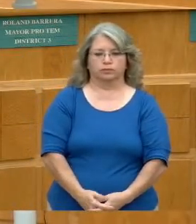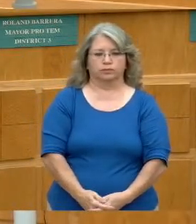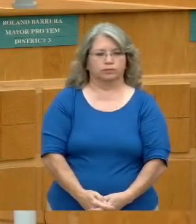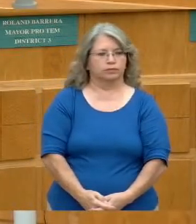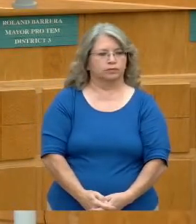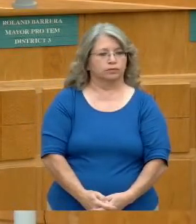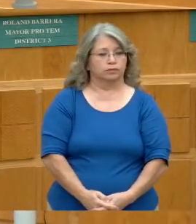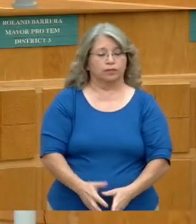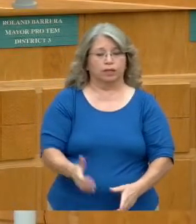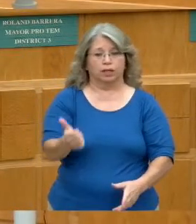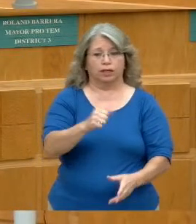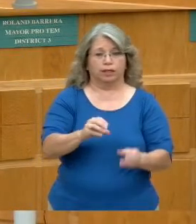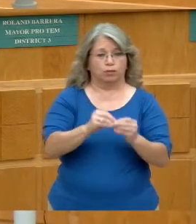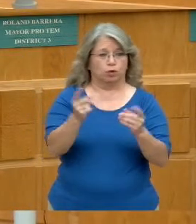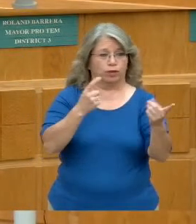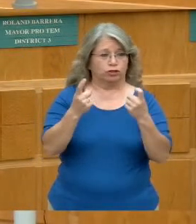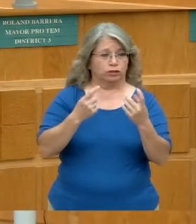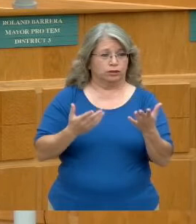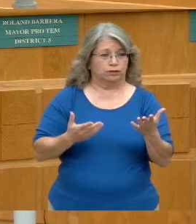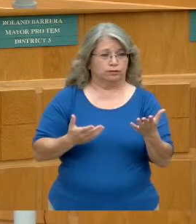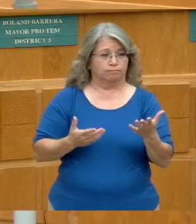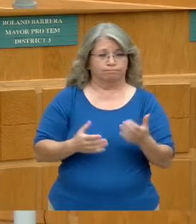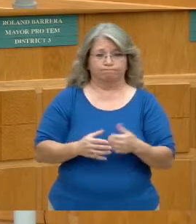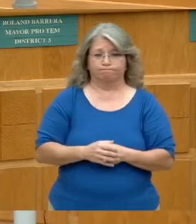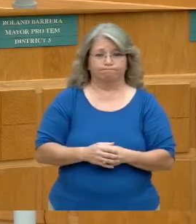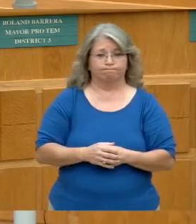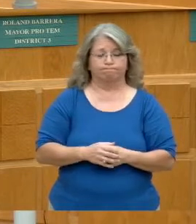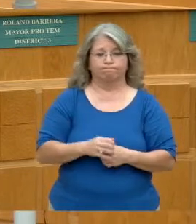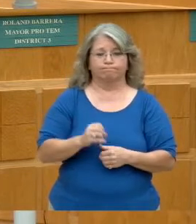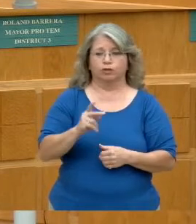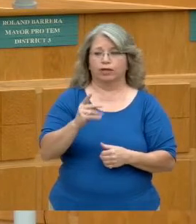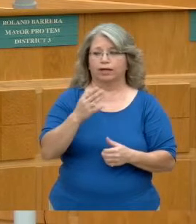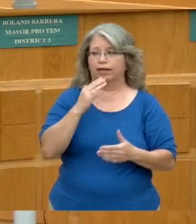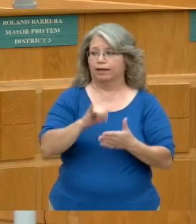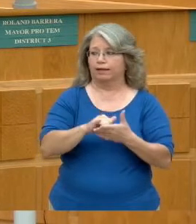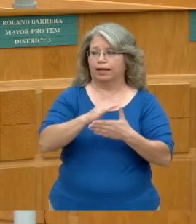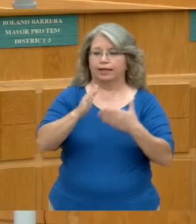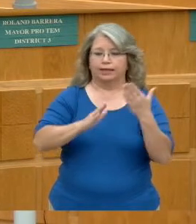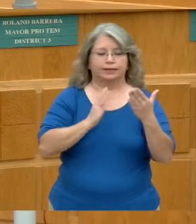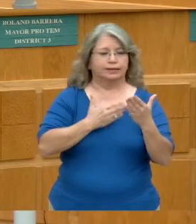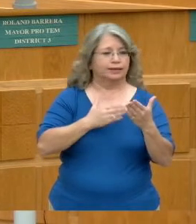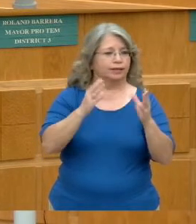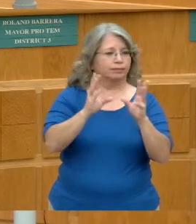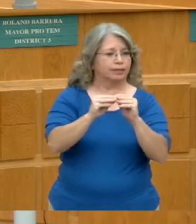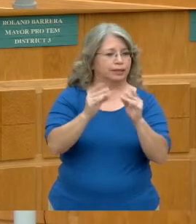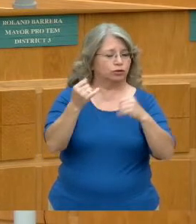Okay, do we have any other questions? Okay, great. Then that concludes our briefing for today.